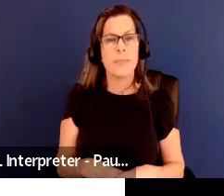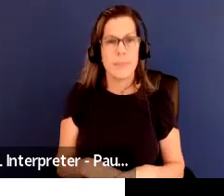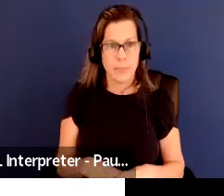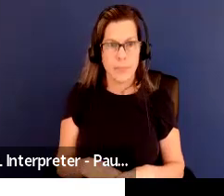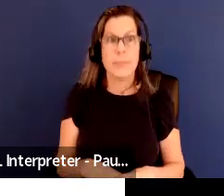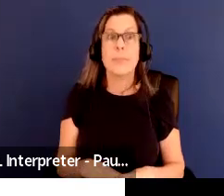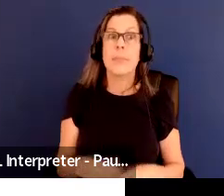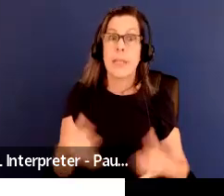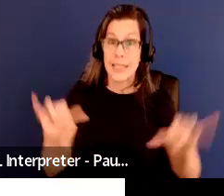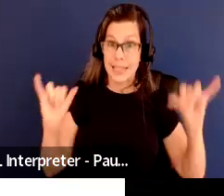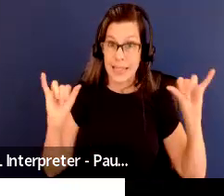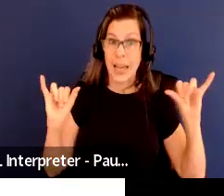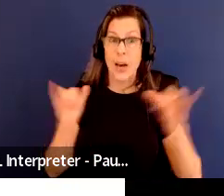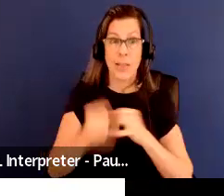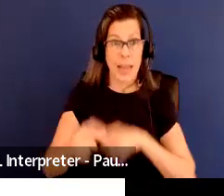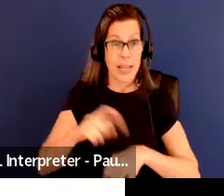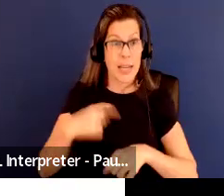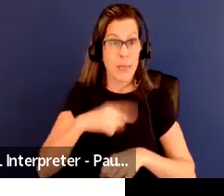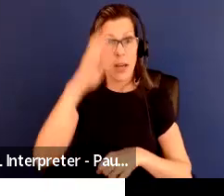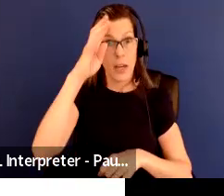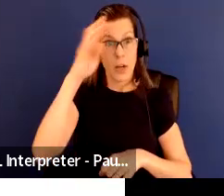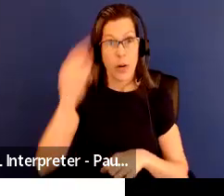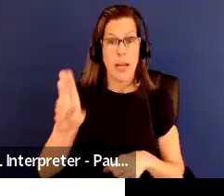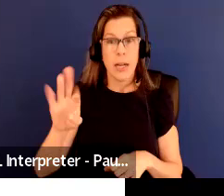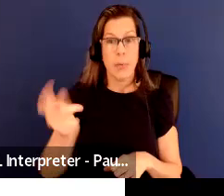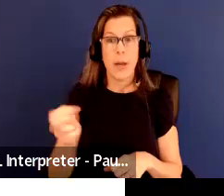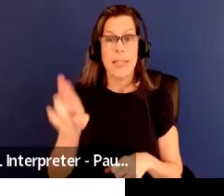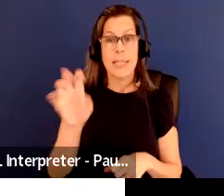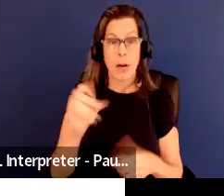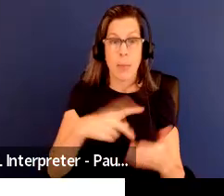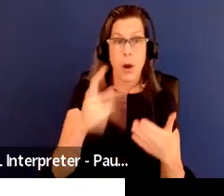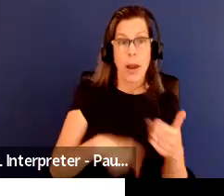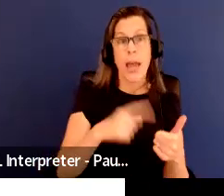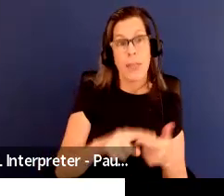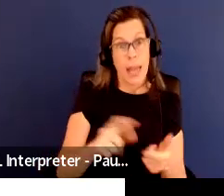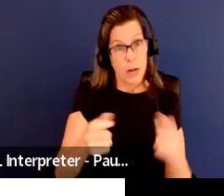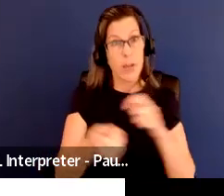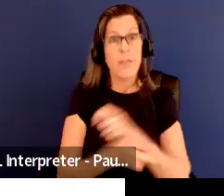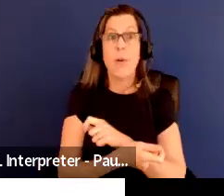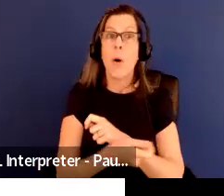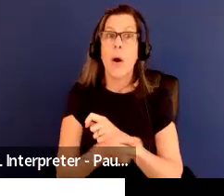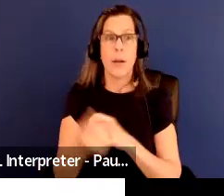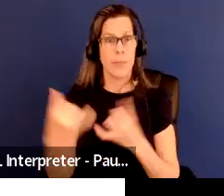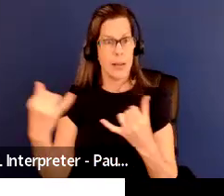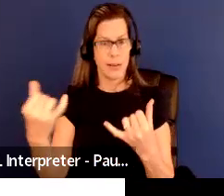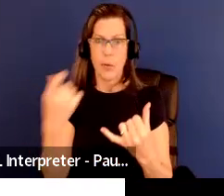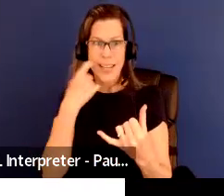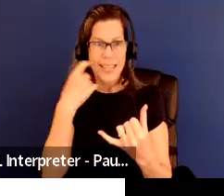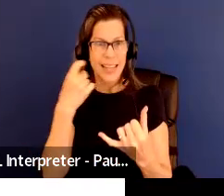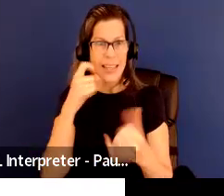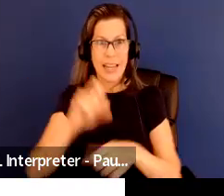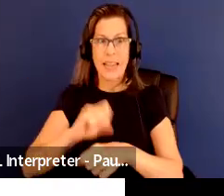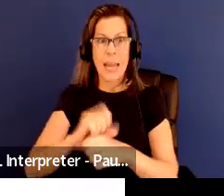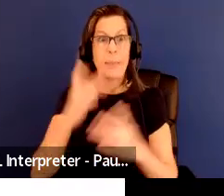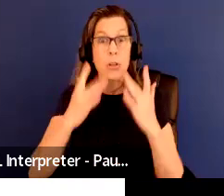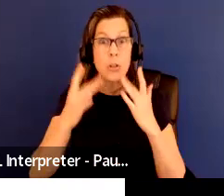And yet, last time we created the Bracero program, and then there was reform. This time around, there is a labor shortage. And